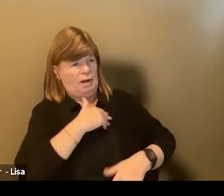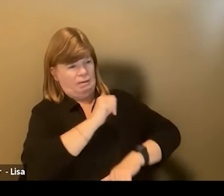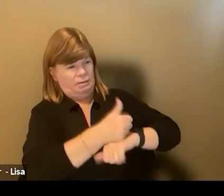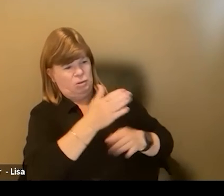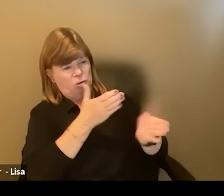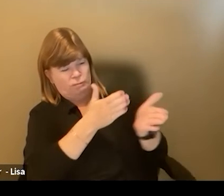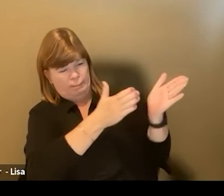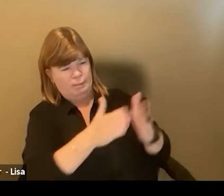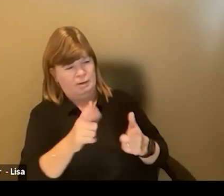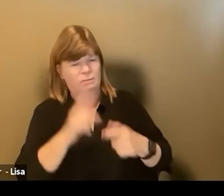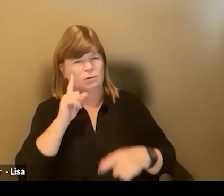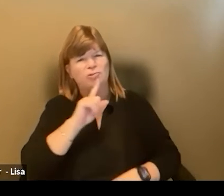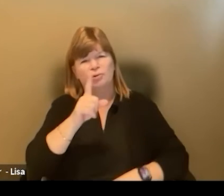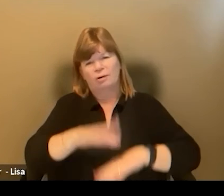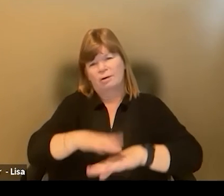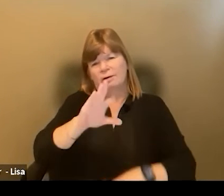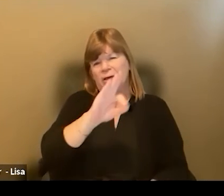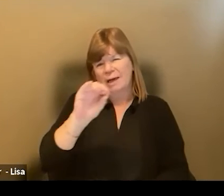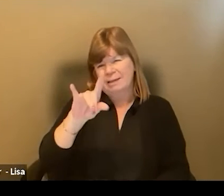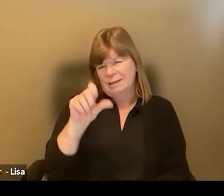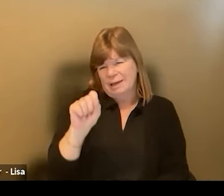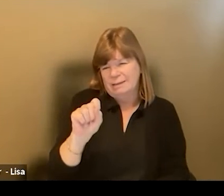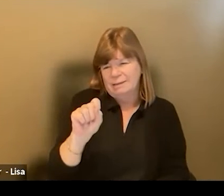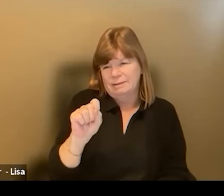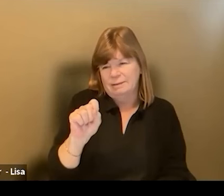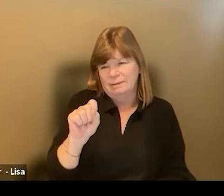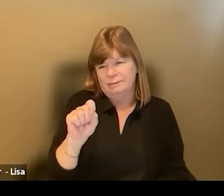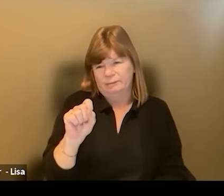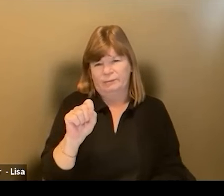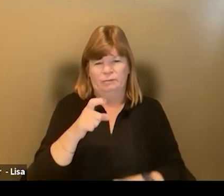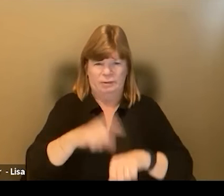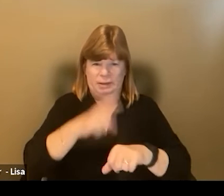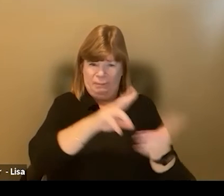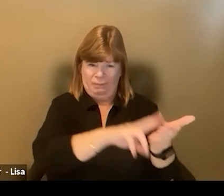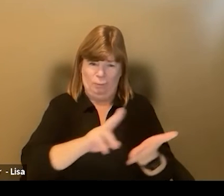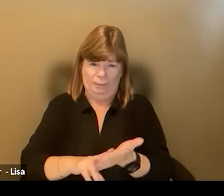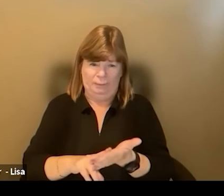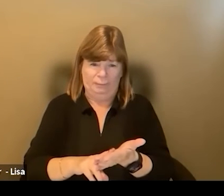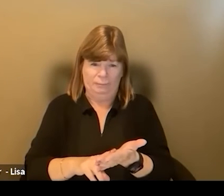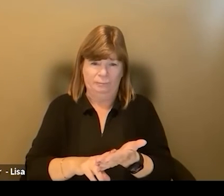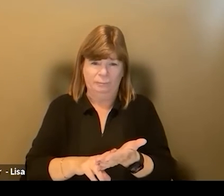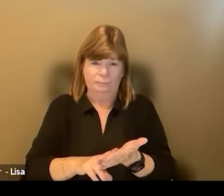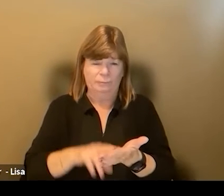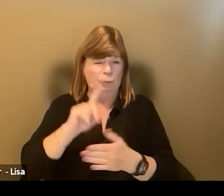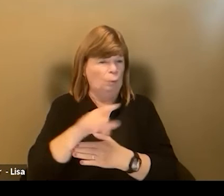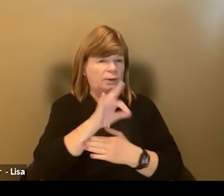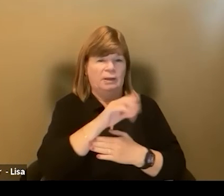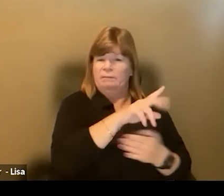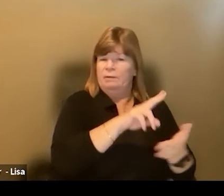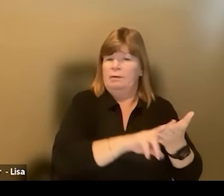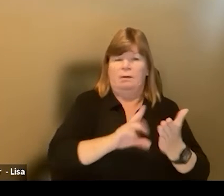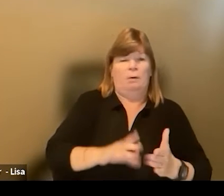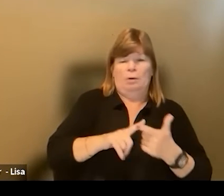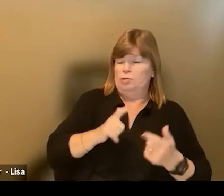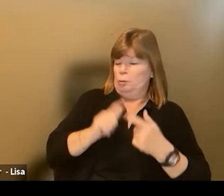service plans for a minimum of 90 calendar days from enrollment, unless the enrollee would